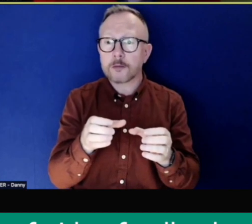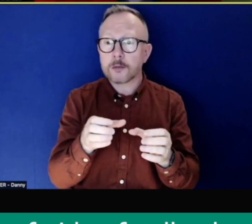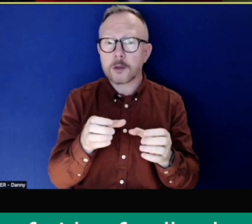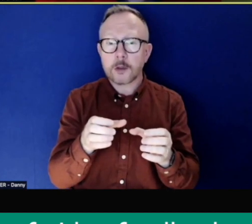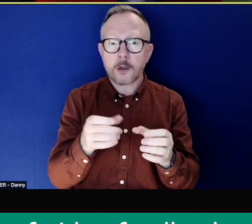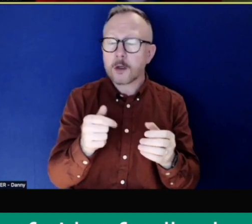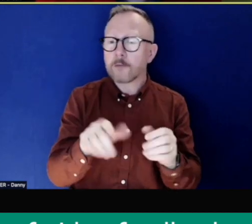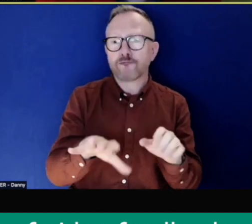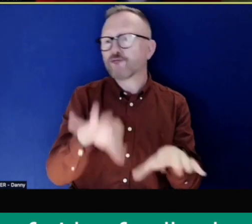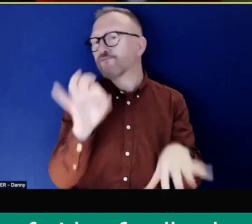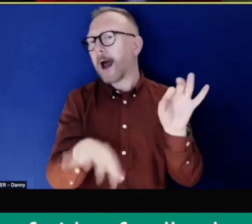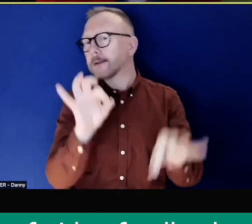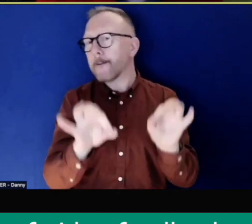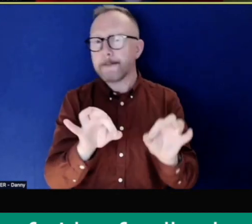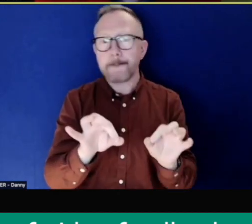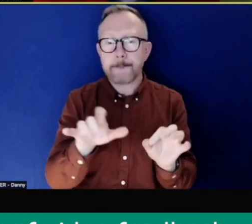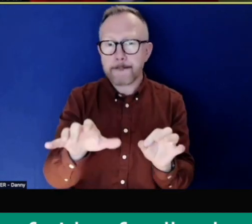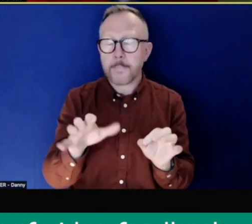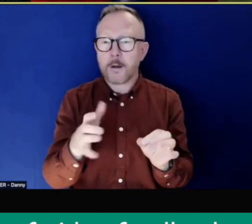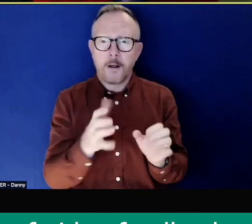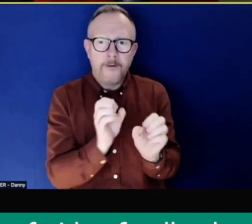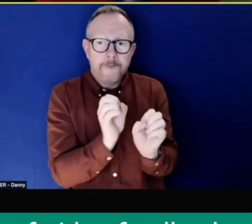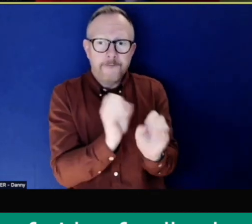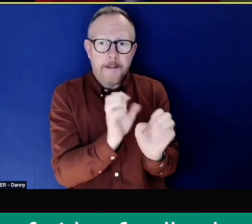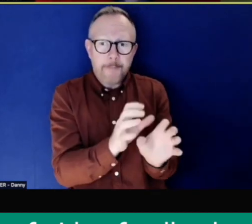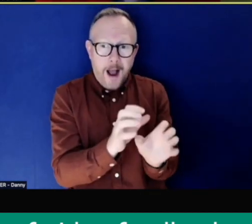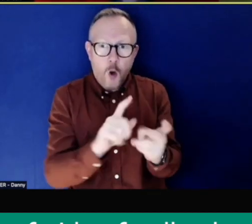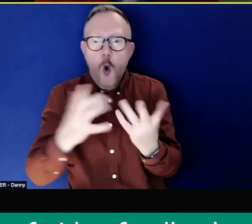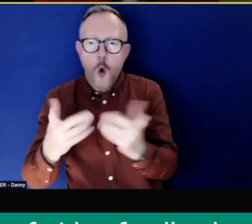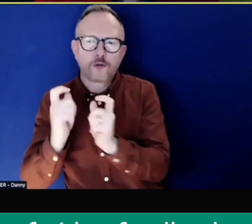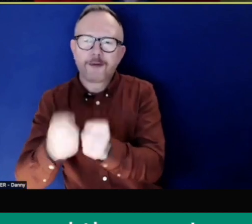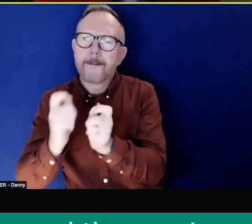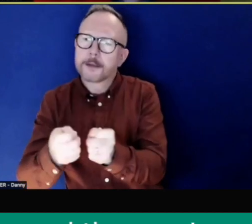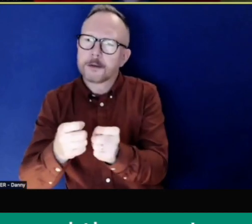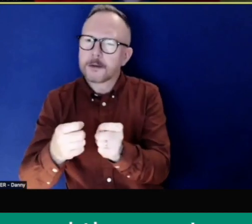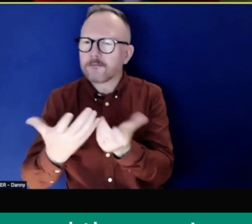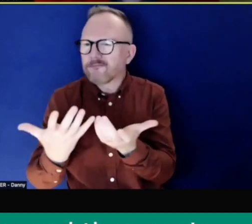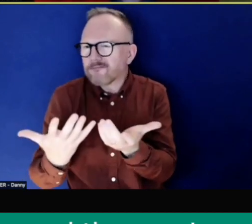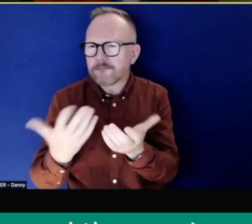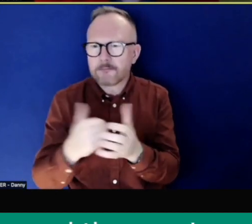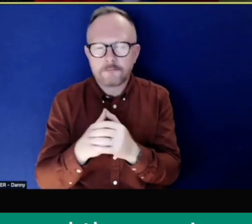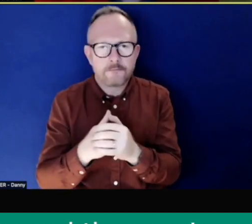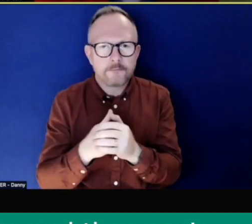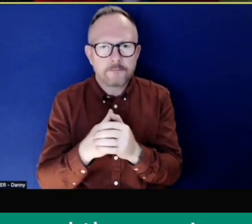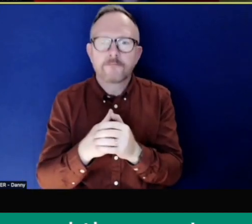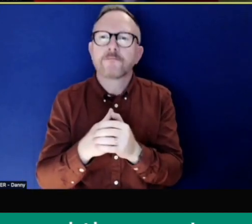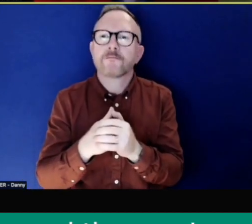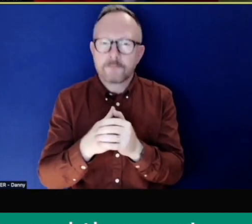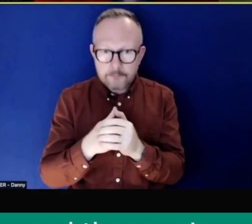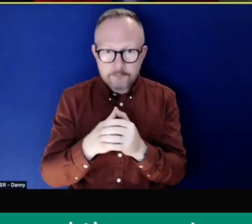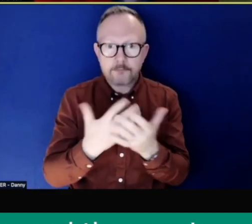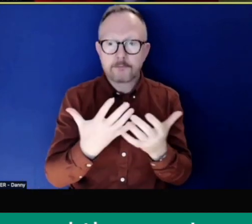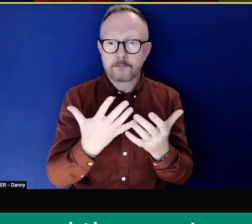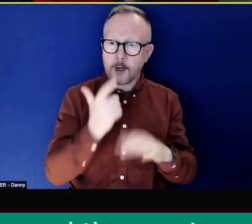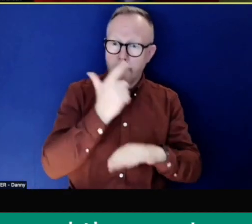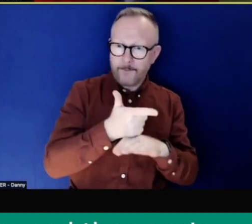these 6 sessions of video feedback or to receive treatment as usual, the right-hand column. And then we were able to follow them up at 5 months